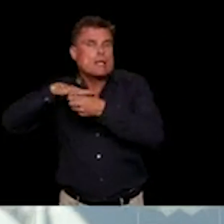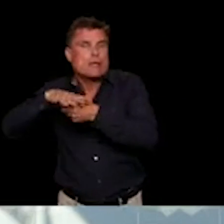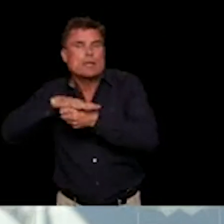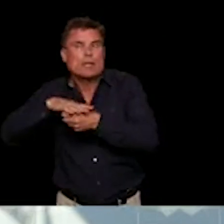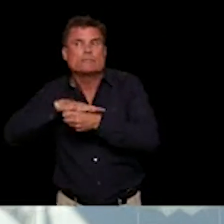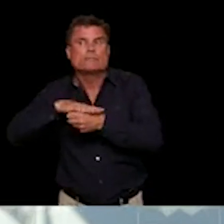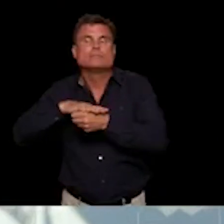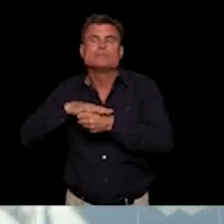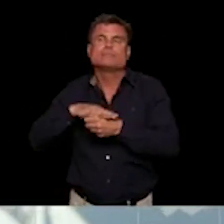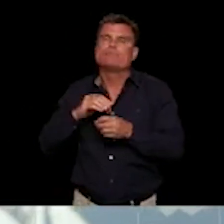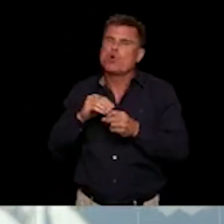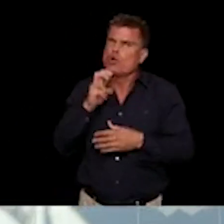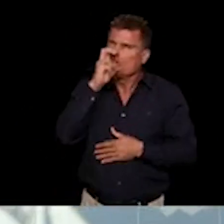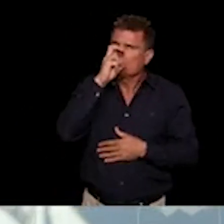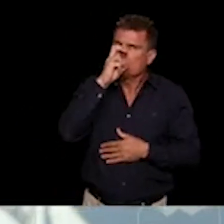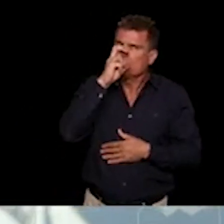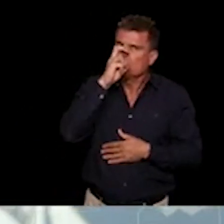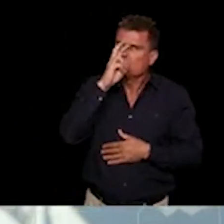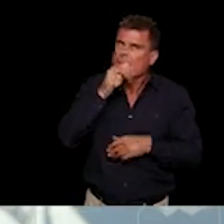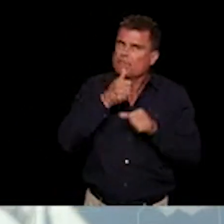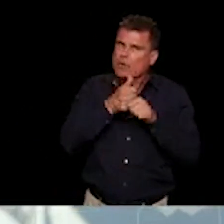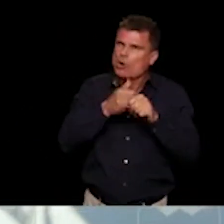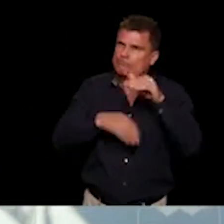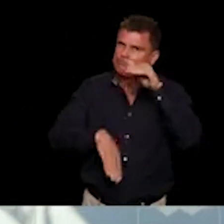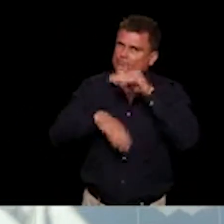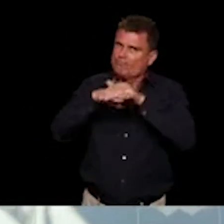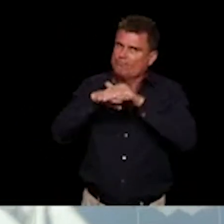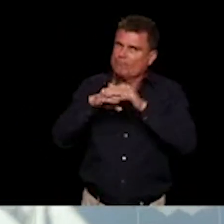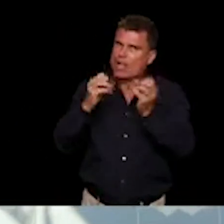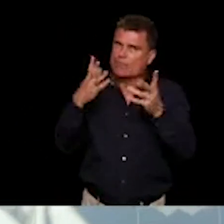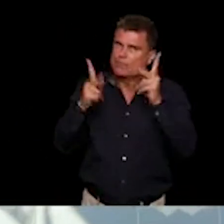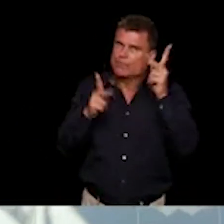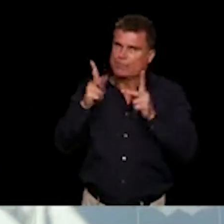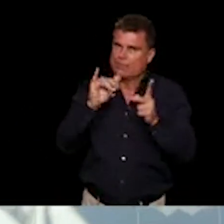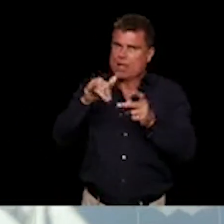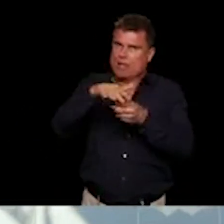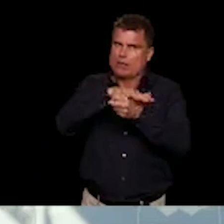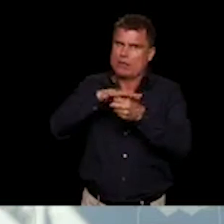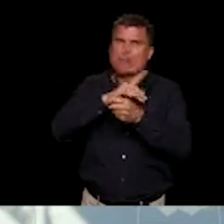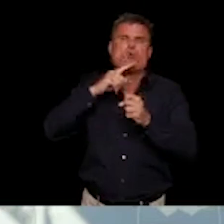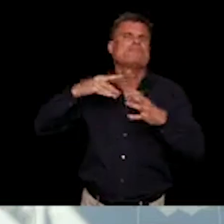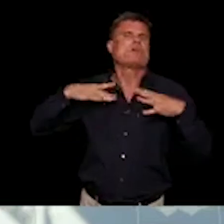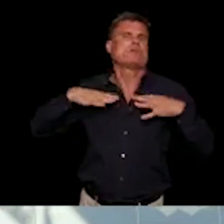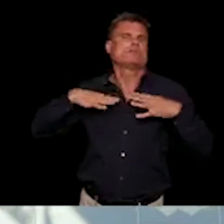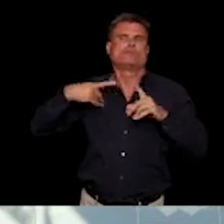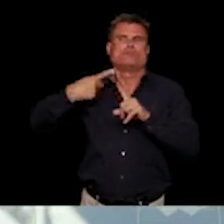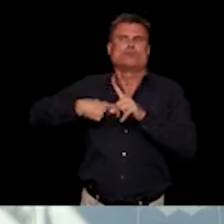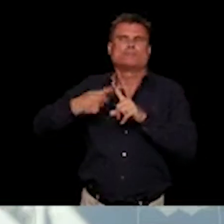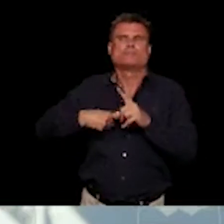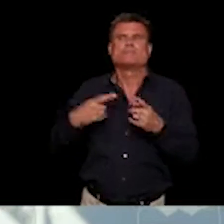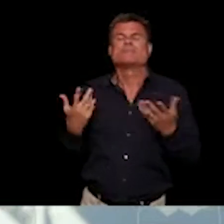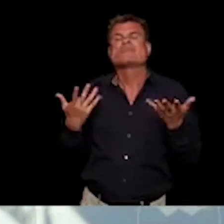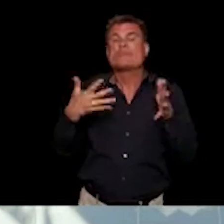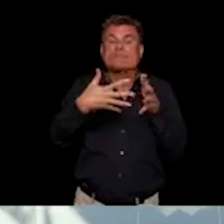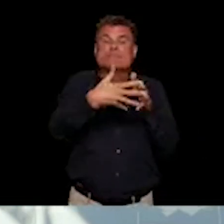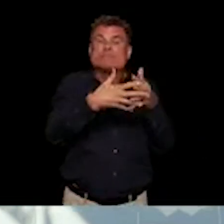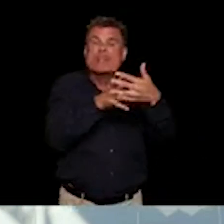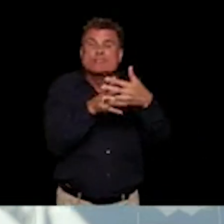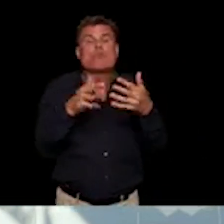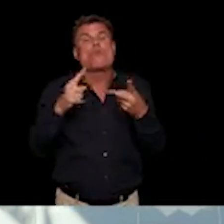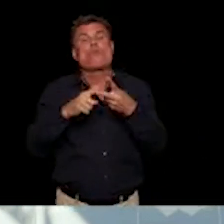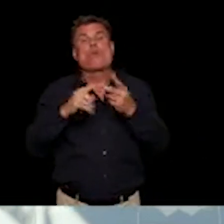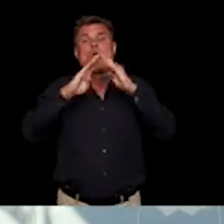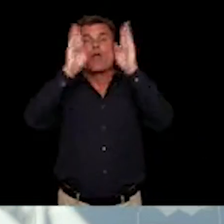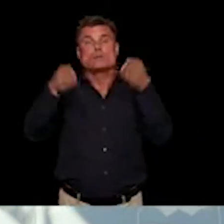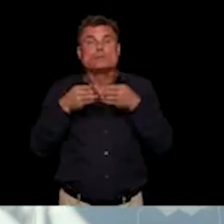for example, and houseboats and other changes that were, I think, significant changes at that time and that are helpful in enforcing that end